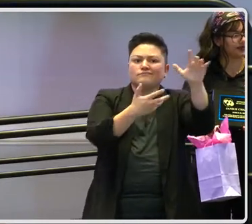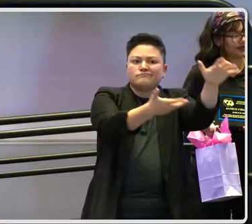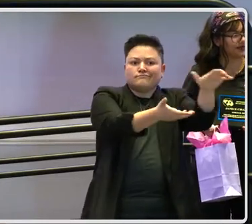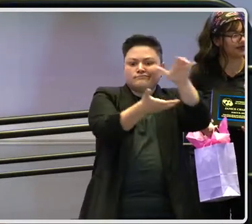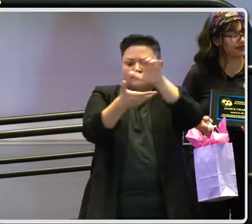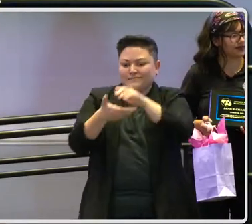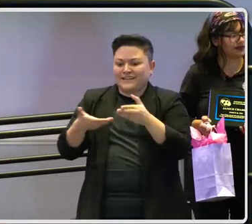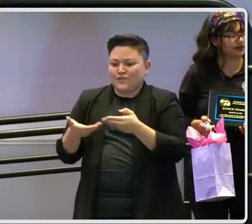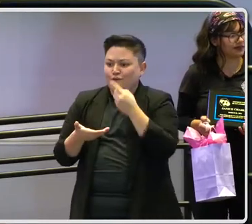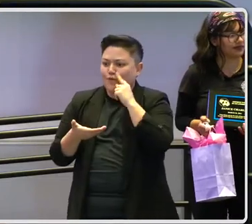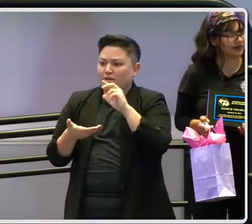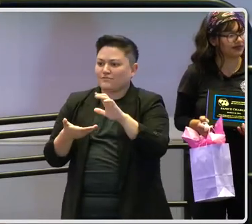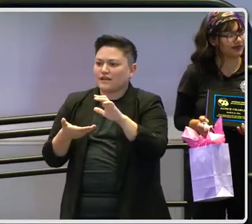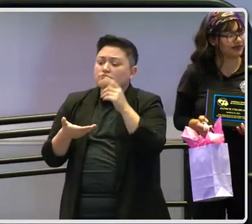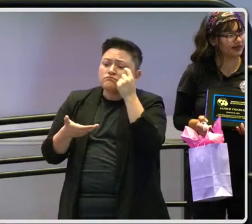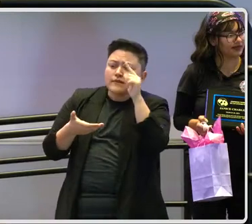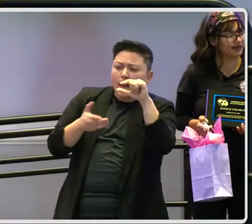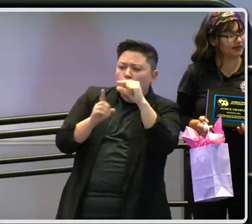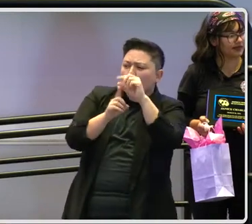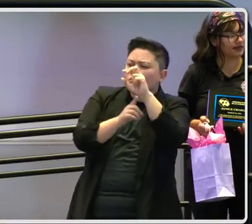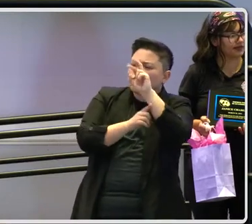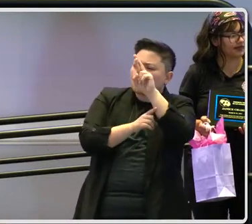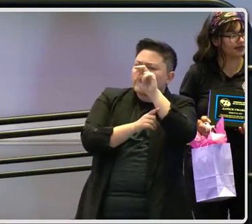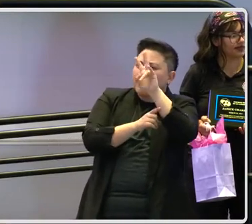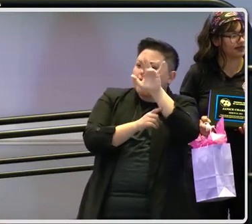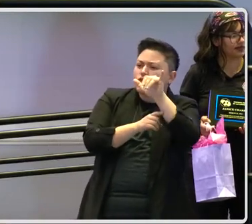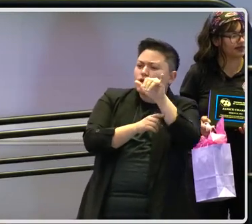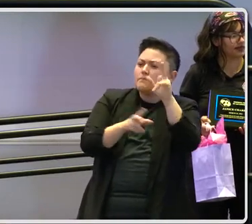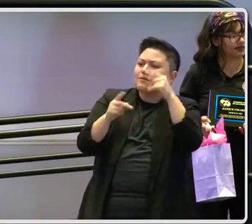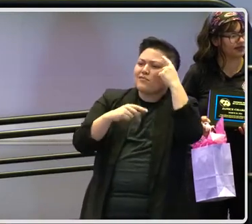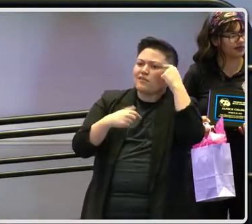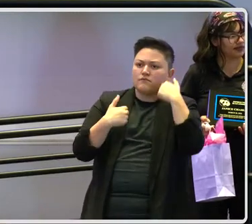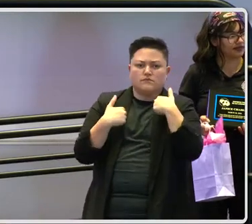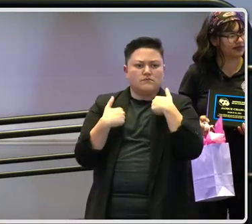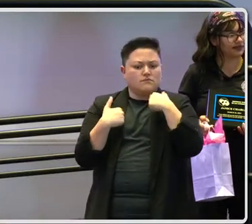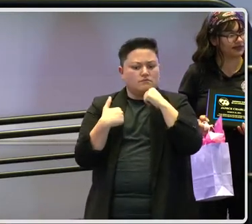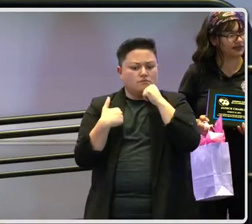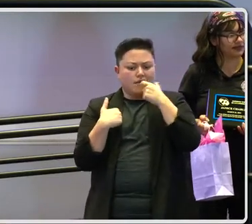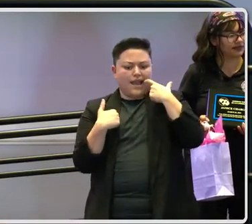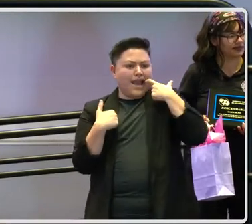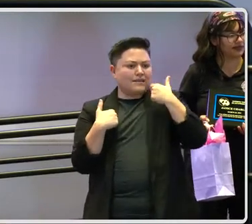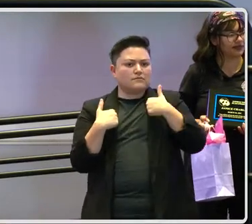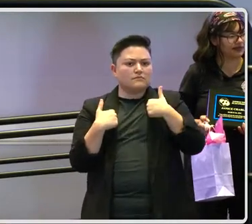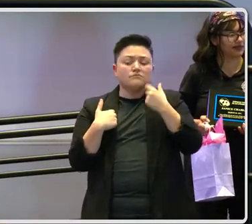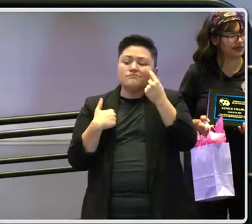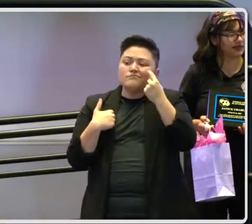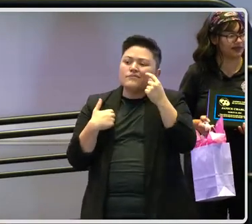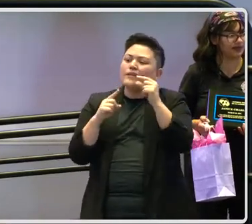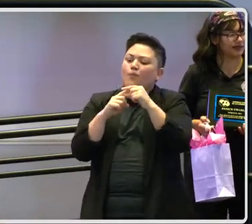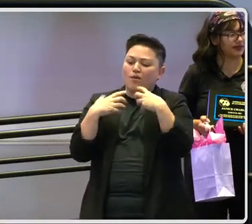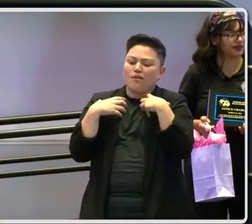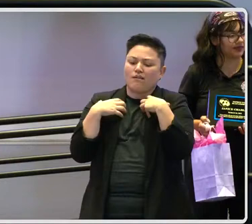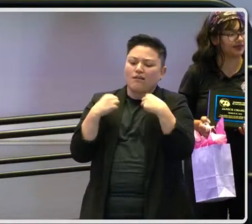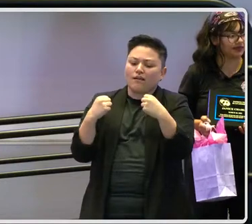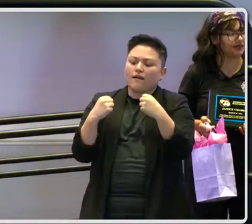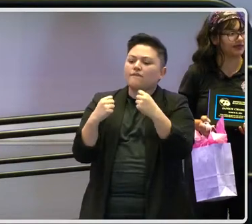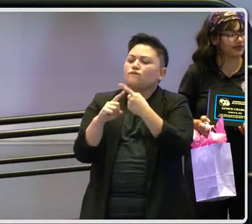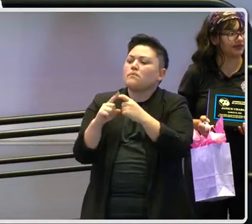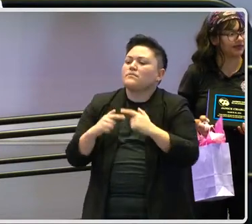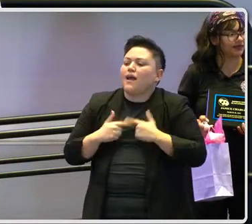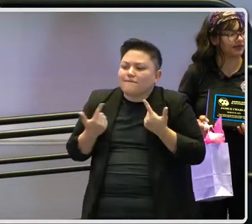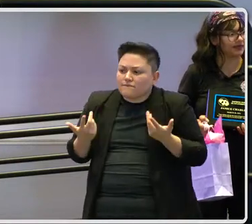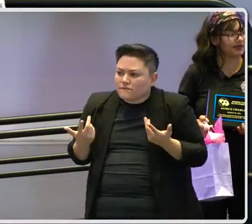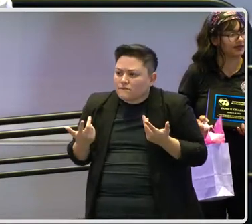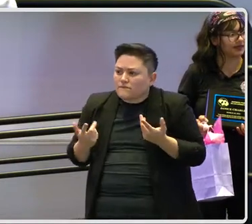word recovery, you say, I'm not an addict. But we recover from life. We recover from